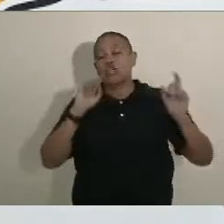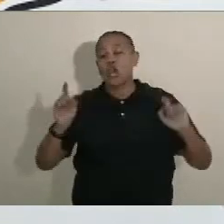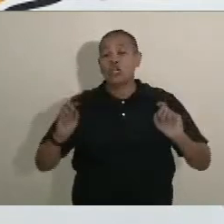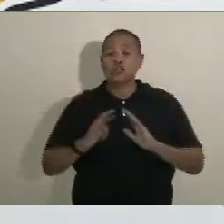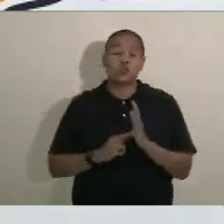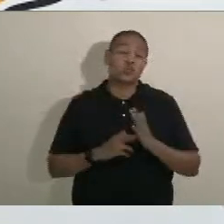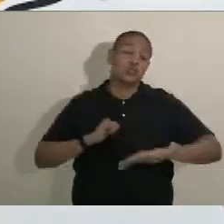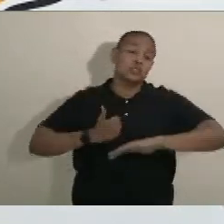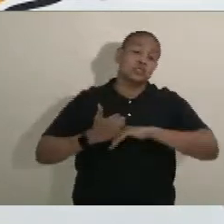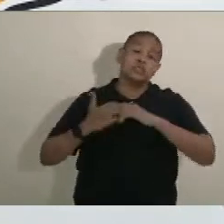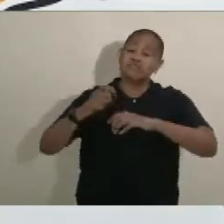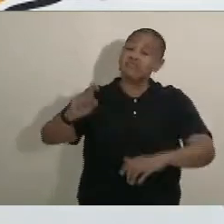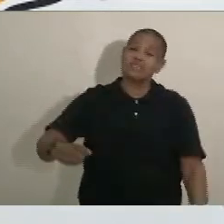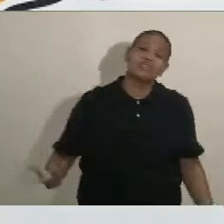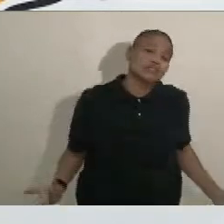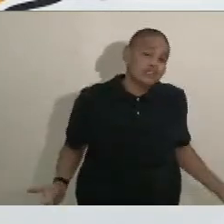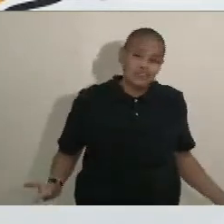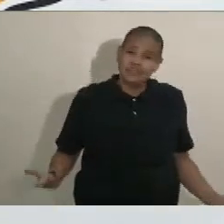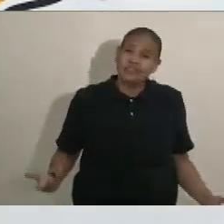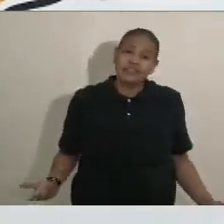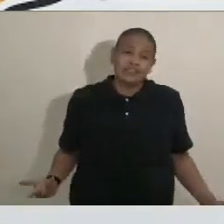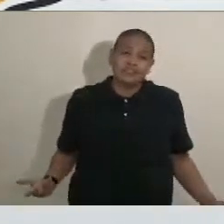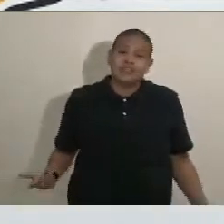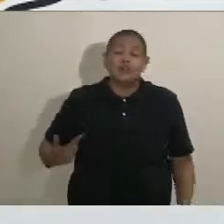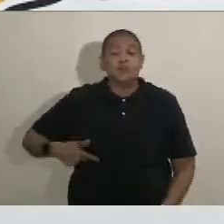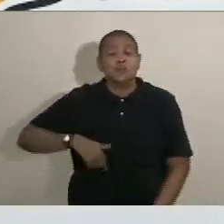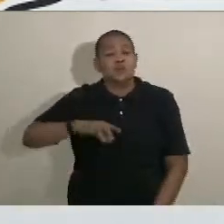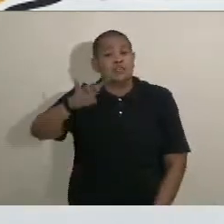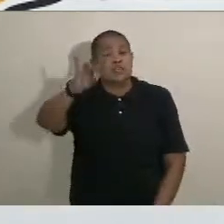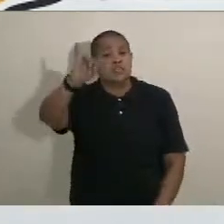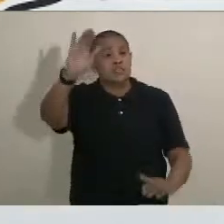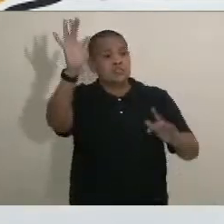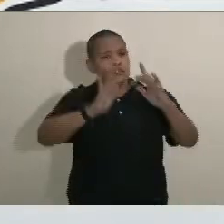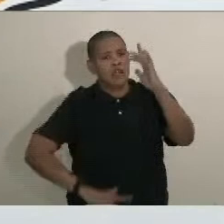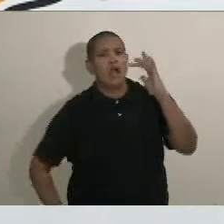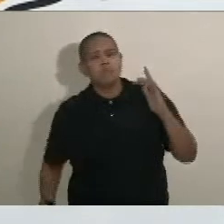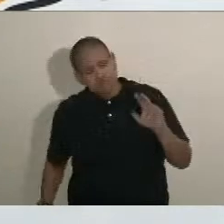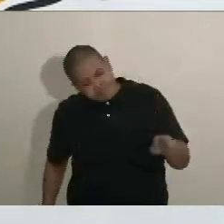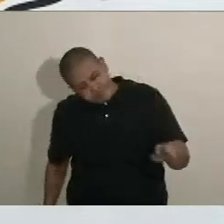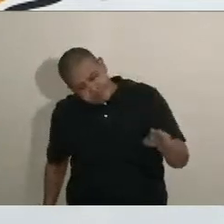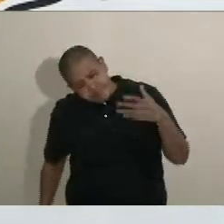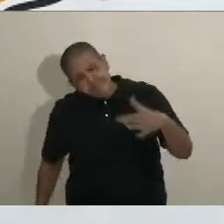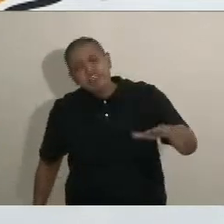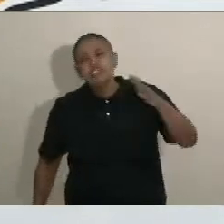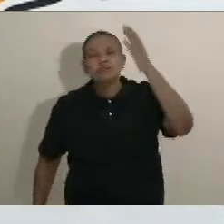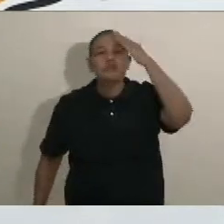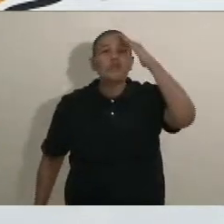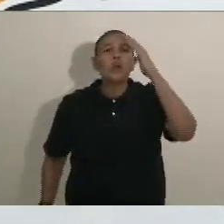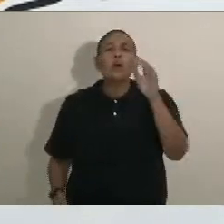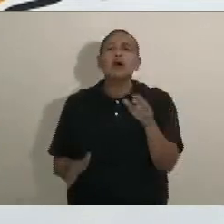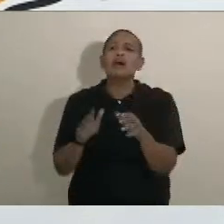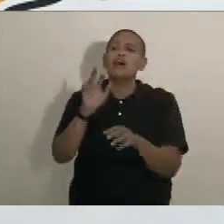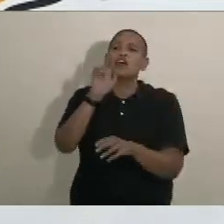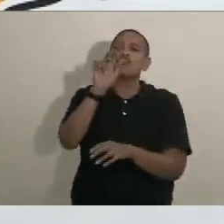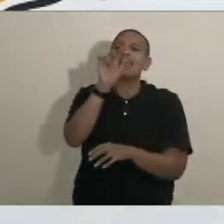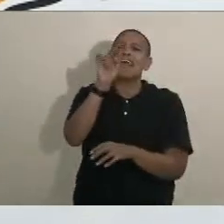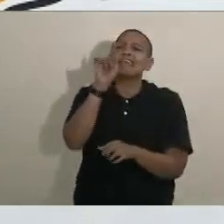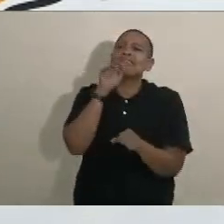measures. So we did have a gap, but it was because of a reagent supply, and now we're back on